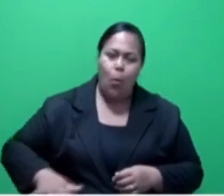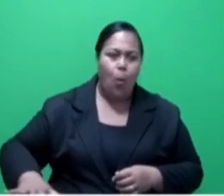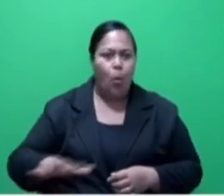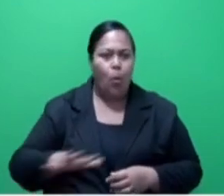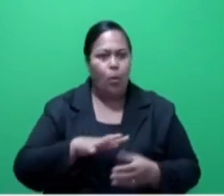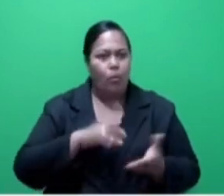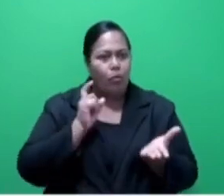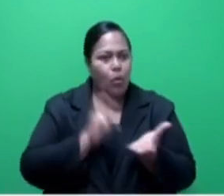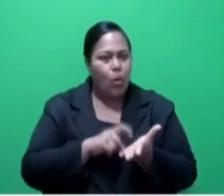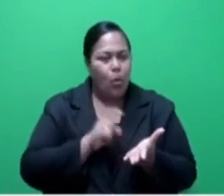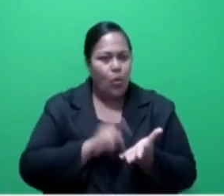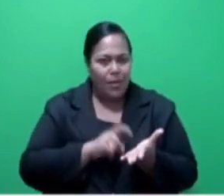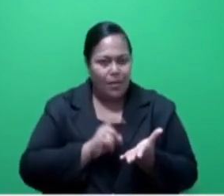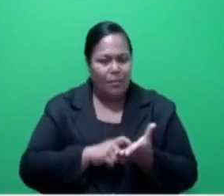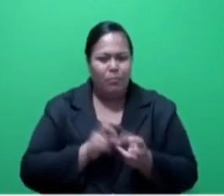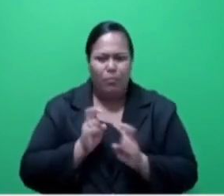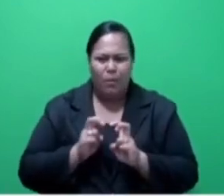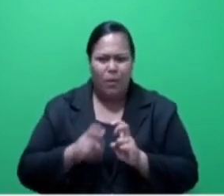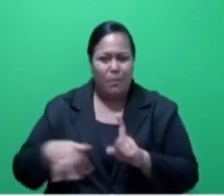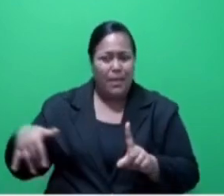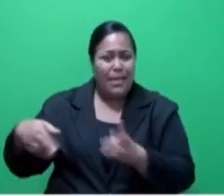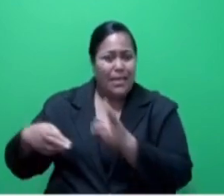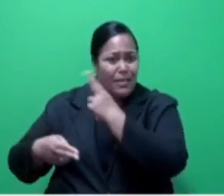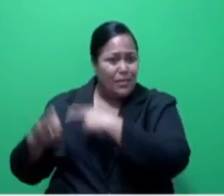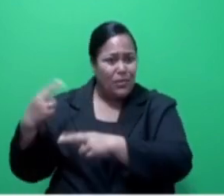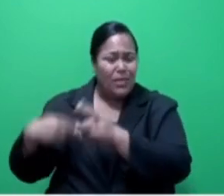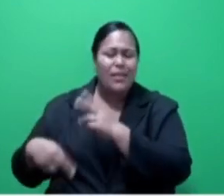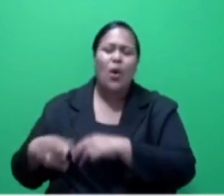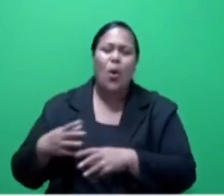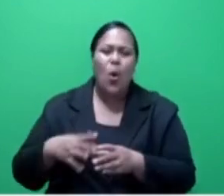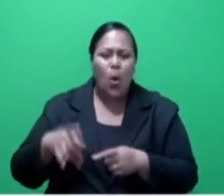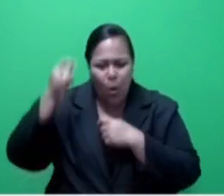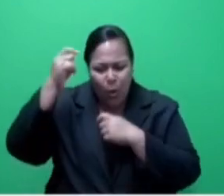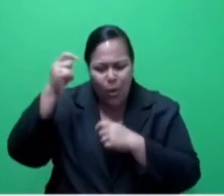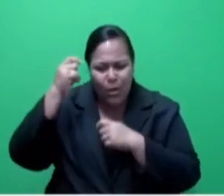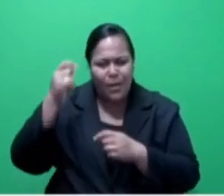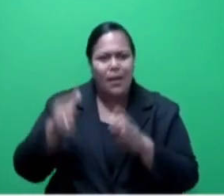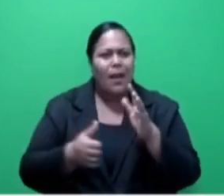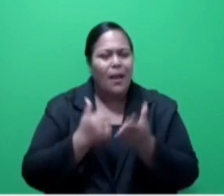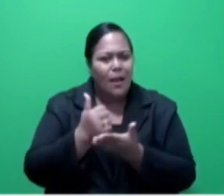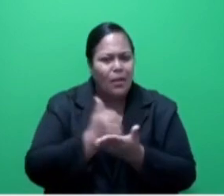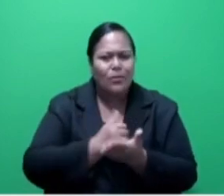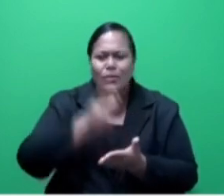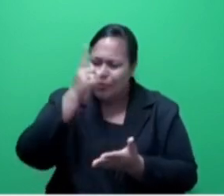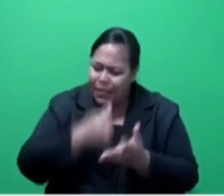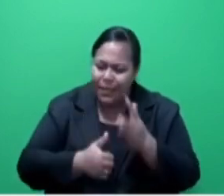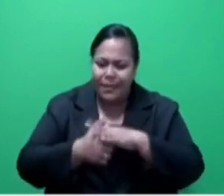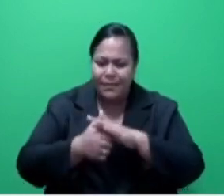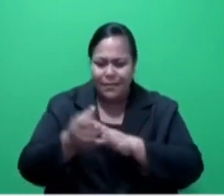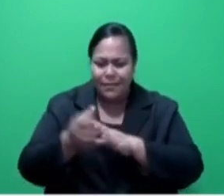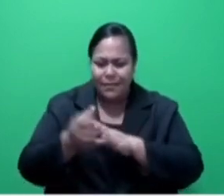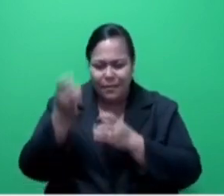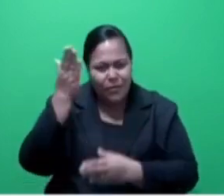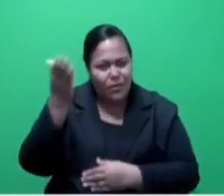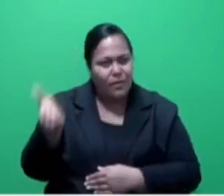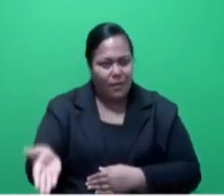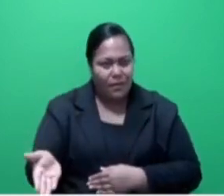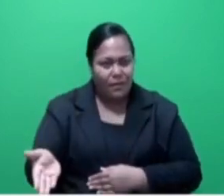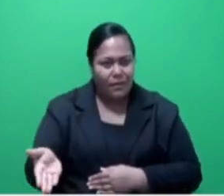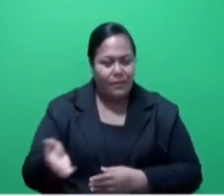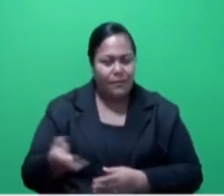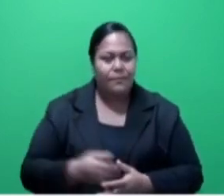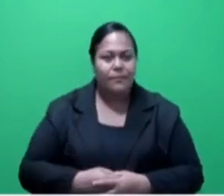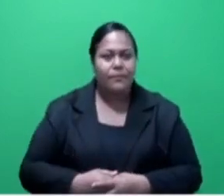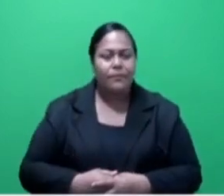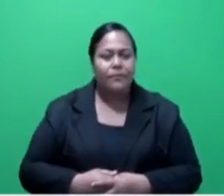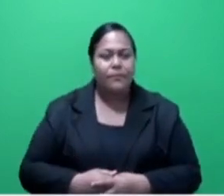the FDB reports, in the audited accounts, and you can get access to the information. Mr. Speaker, sir. The other